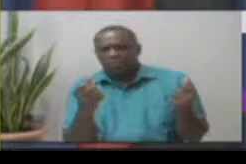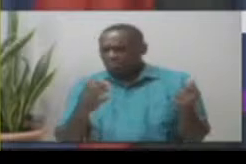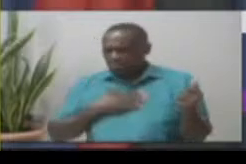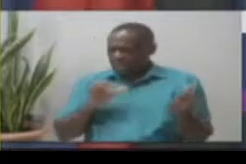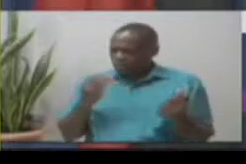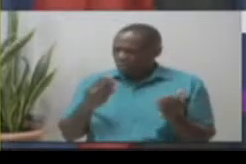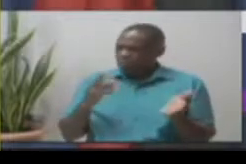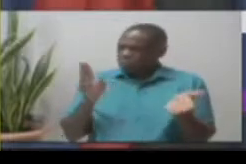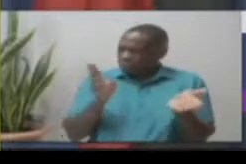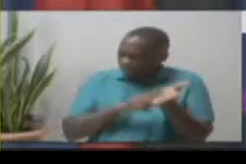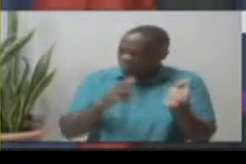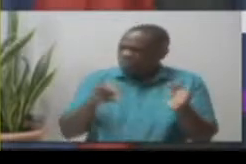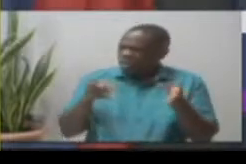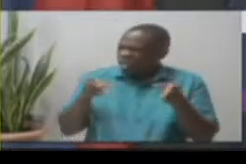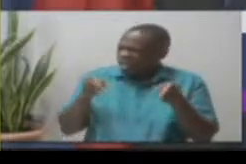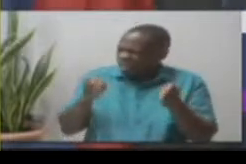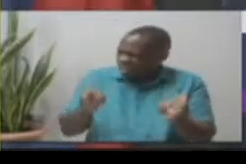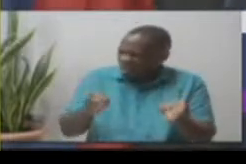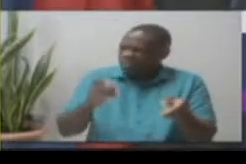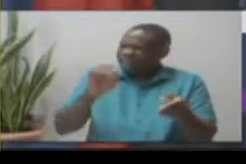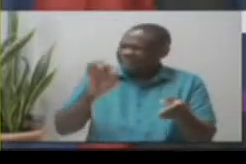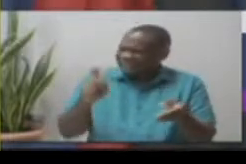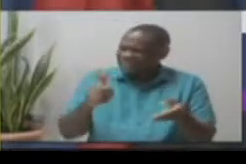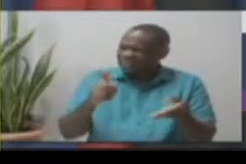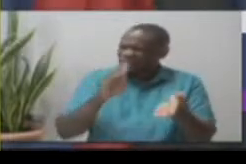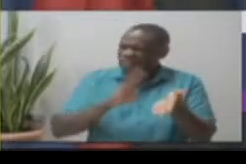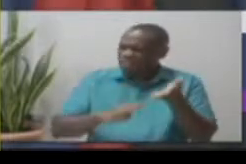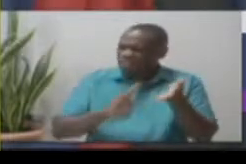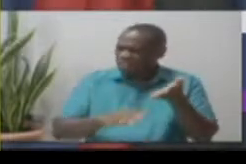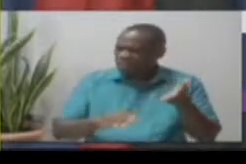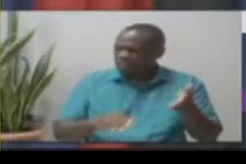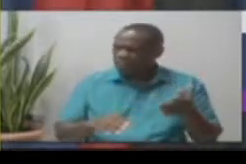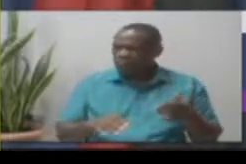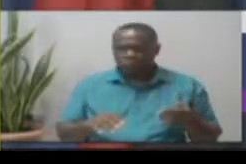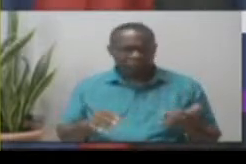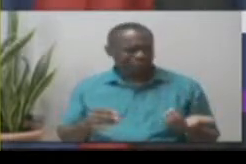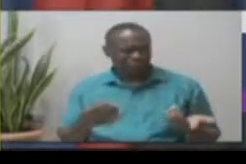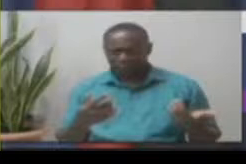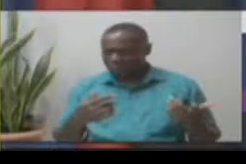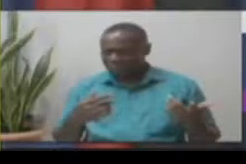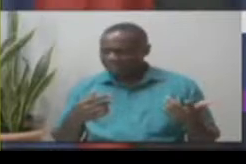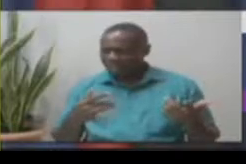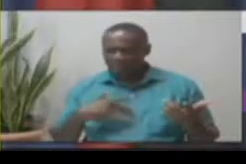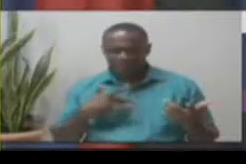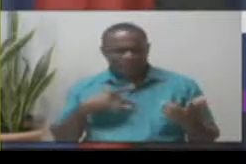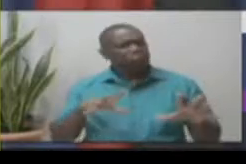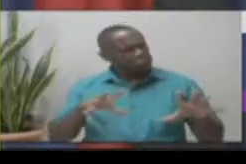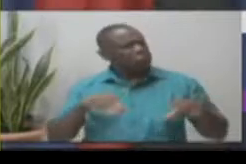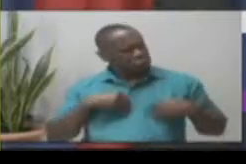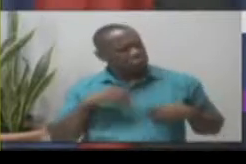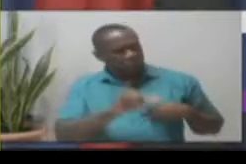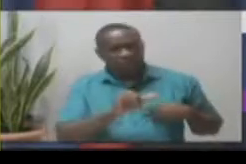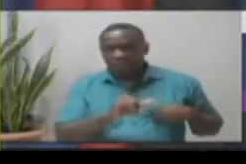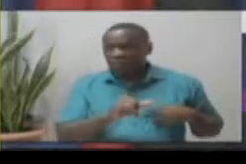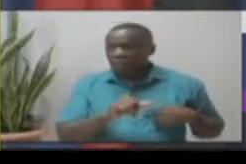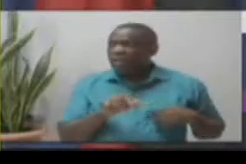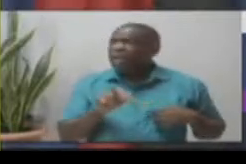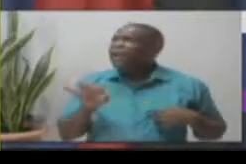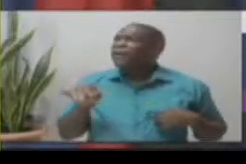I accept the terms of my engagement. And if it displeases some people, I'm sorry.